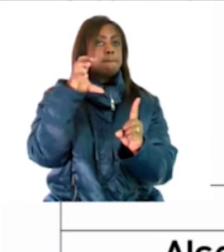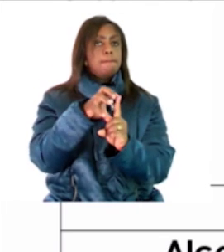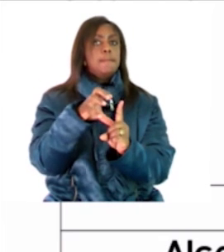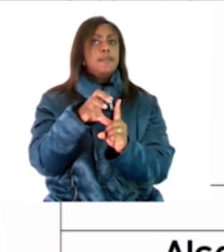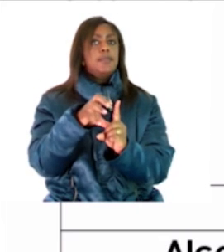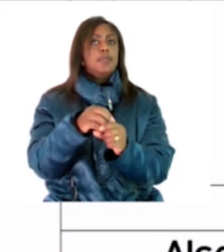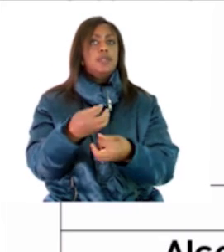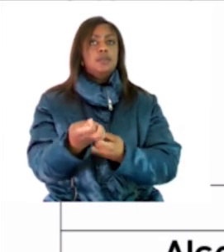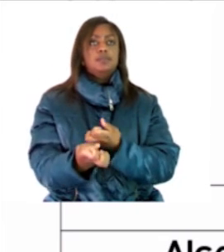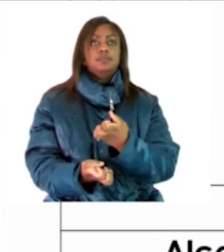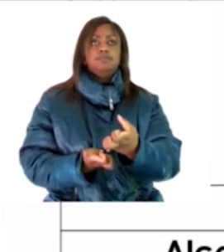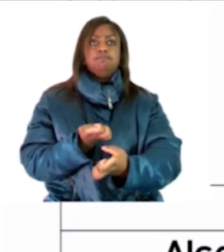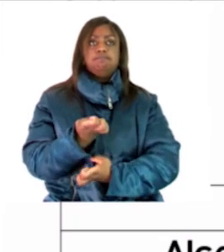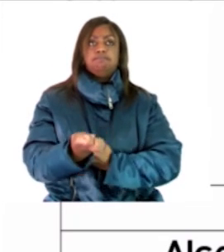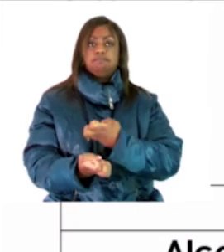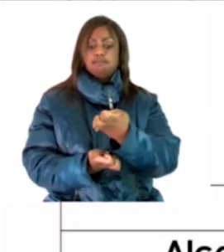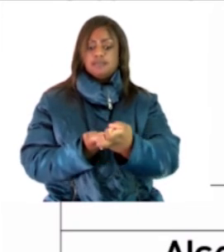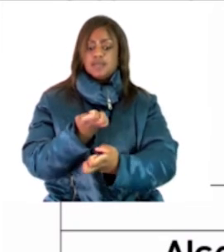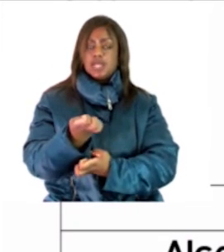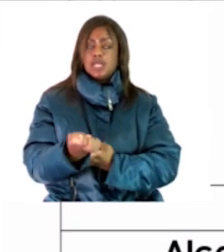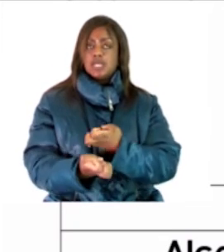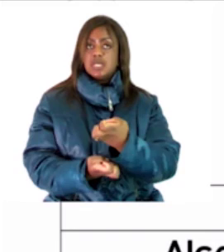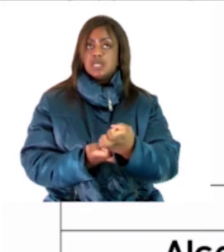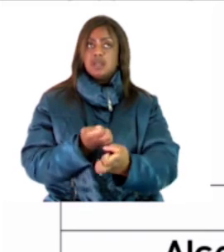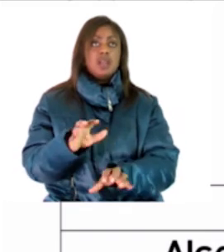money? Let's start with alcohol.